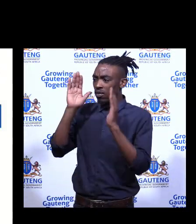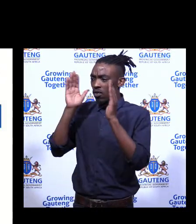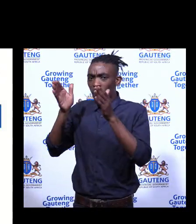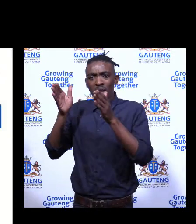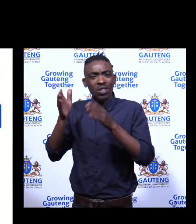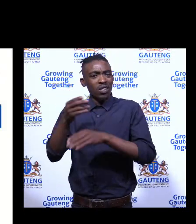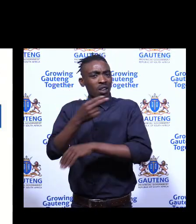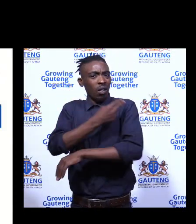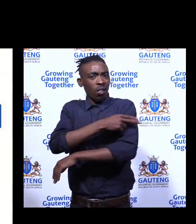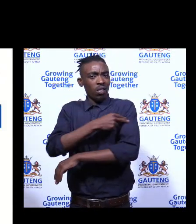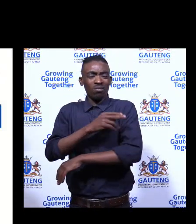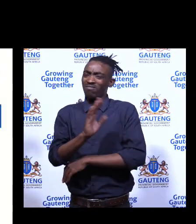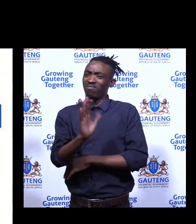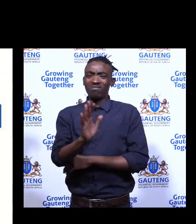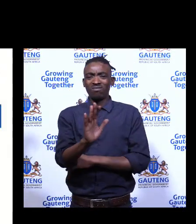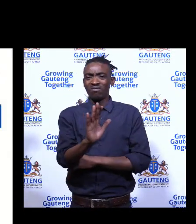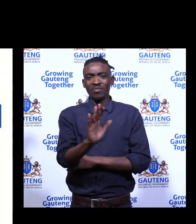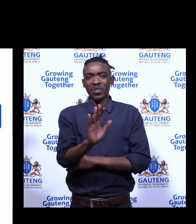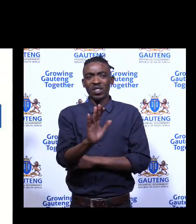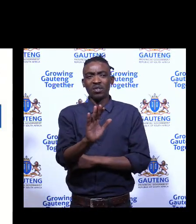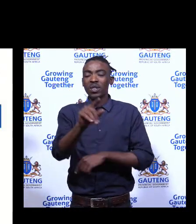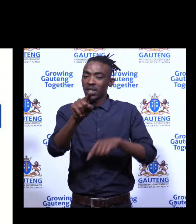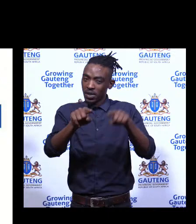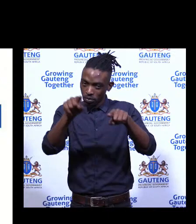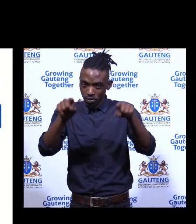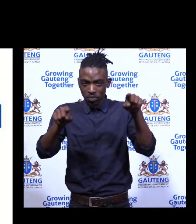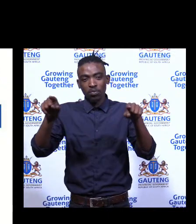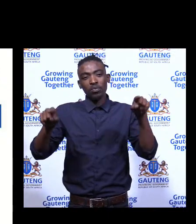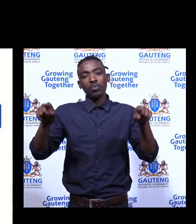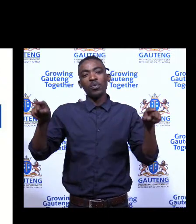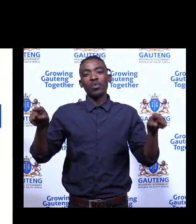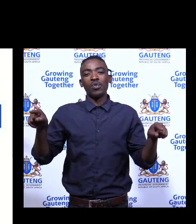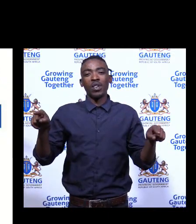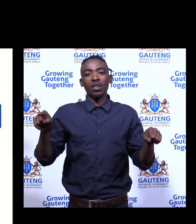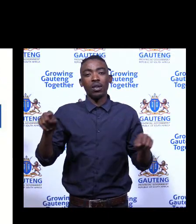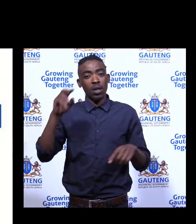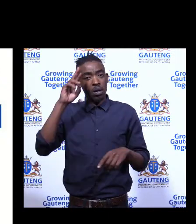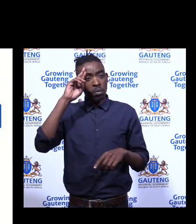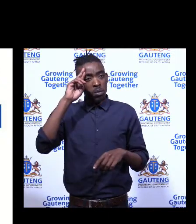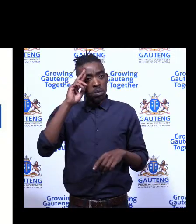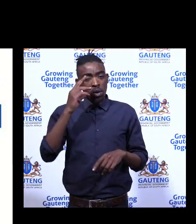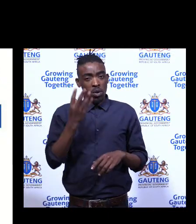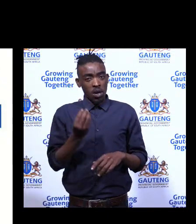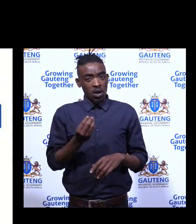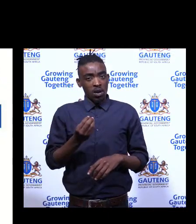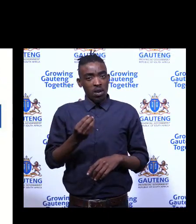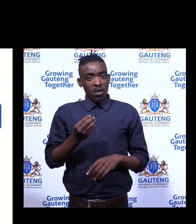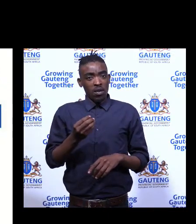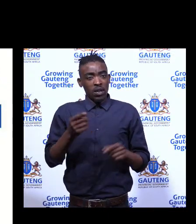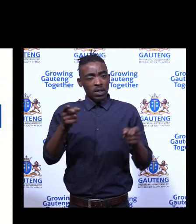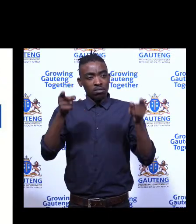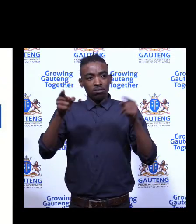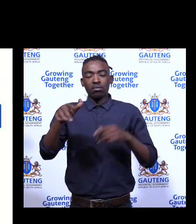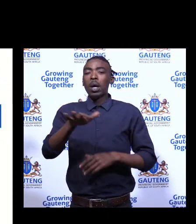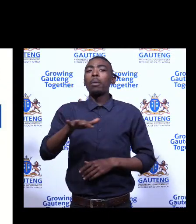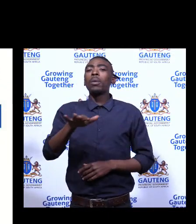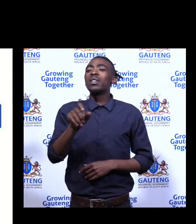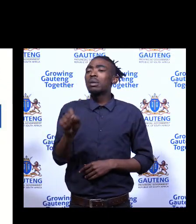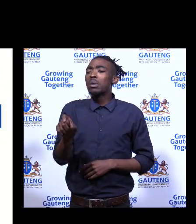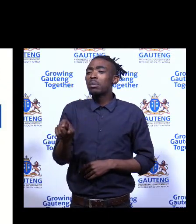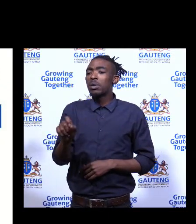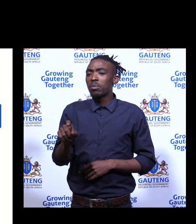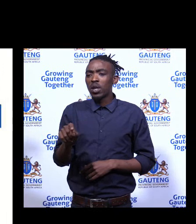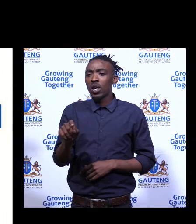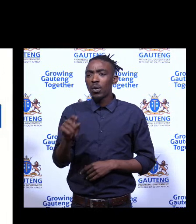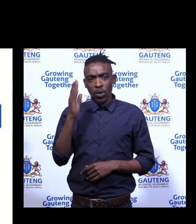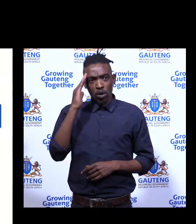our communities. And that's where that health catchment area is very important, with social mobilization and communication,